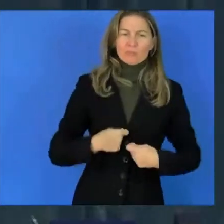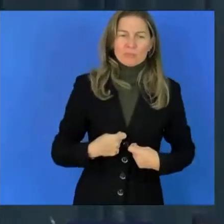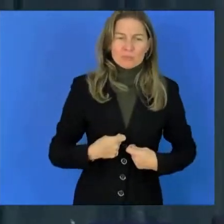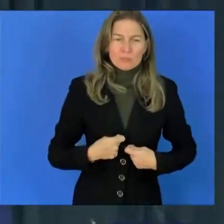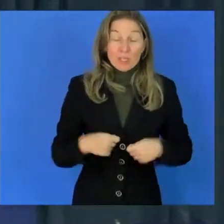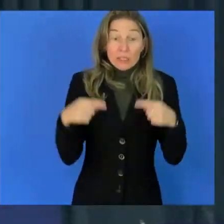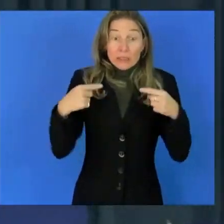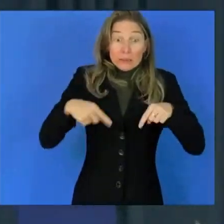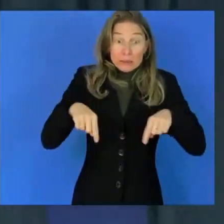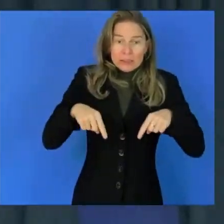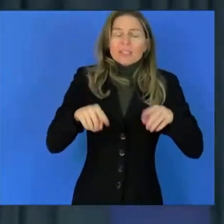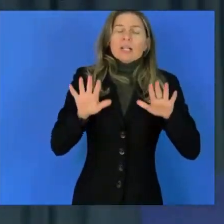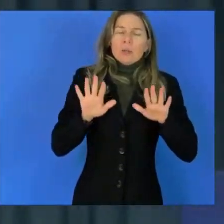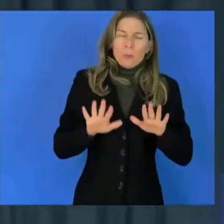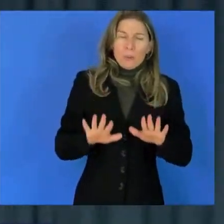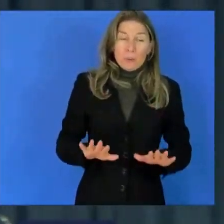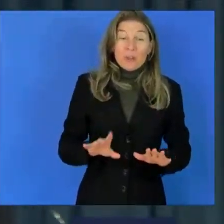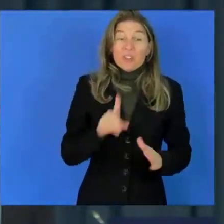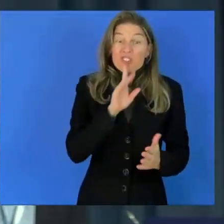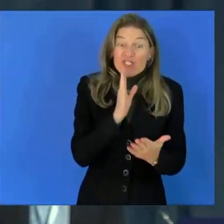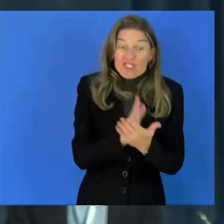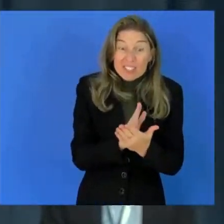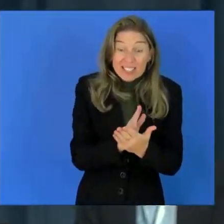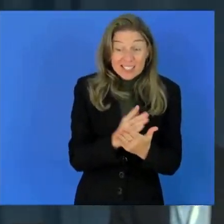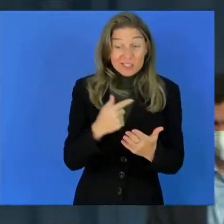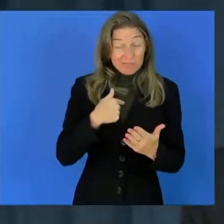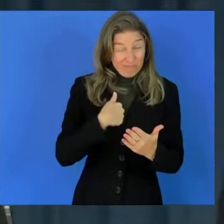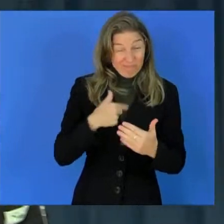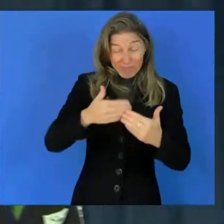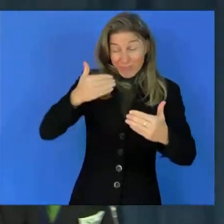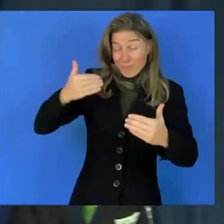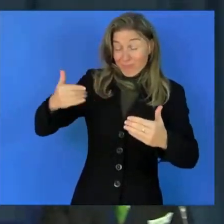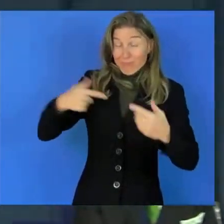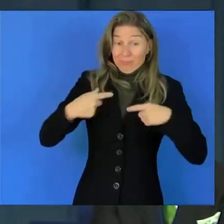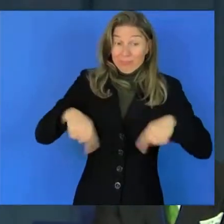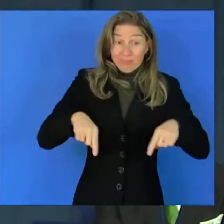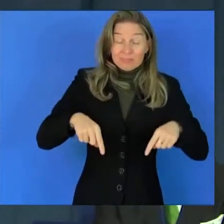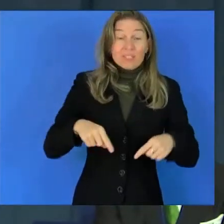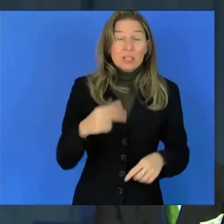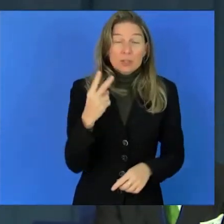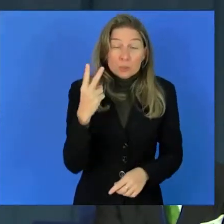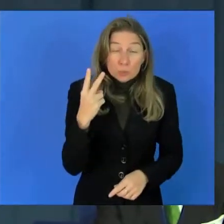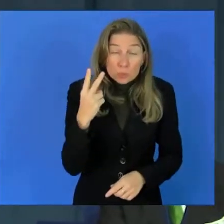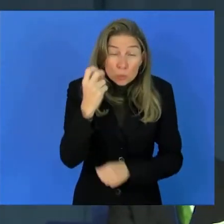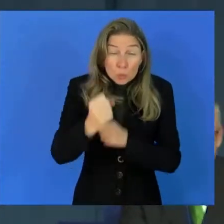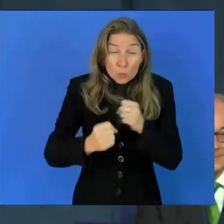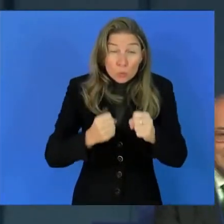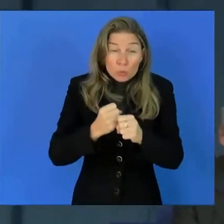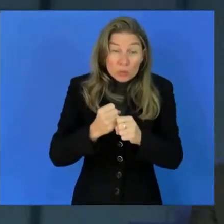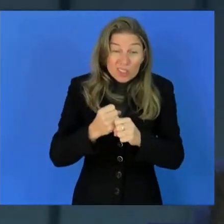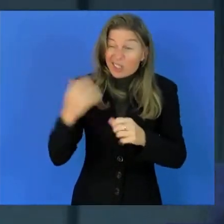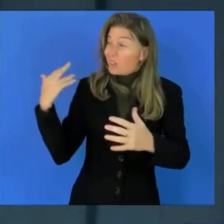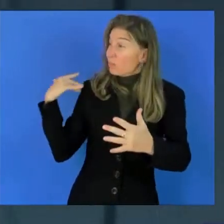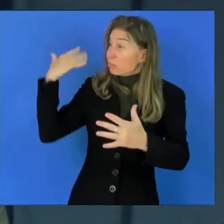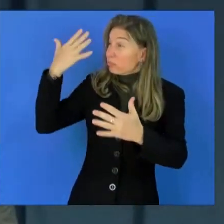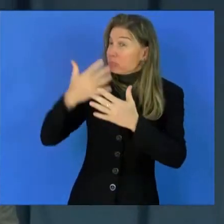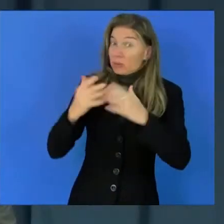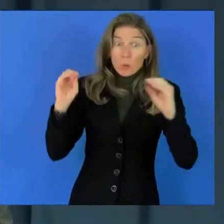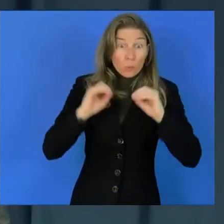really terrified. This is the first time in 2 years that I have spoken physically in a room. And